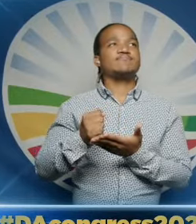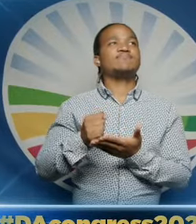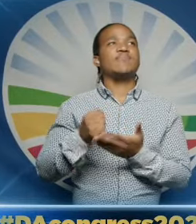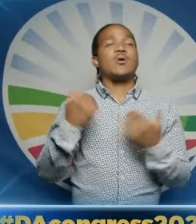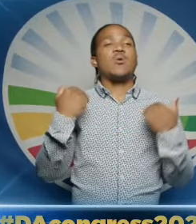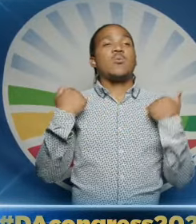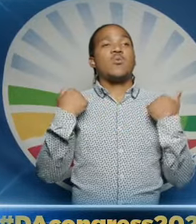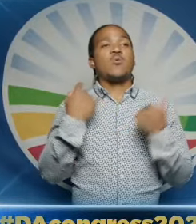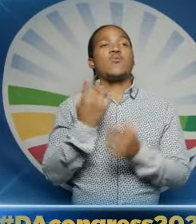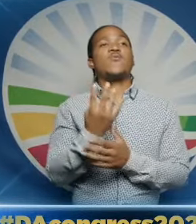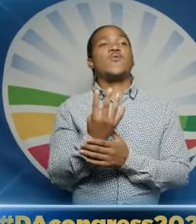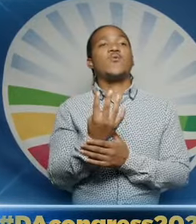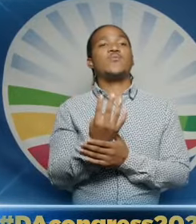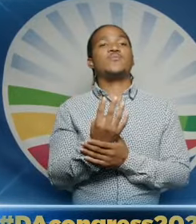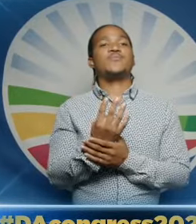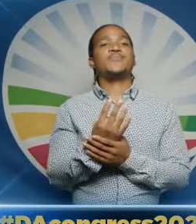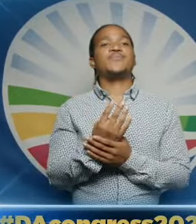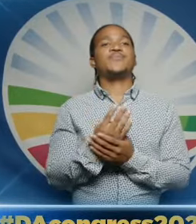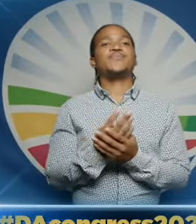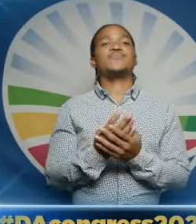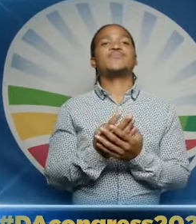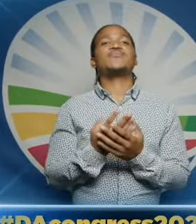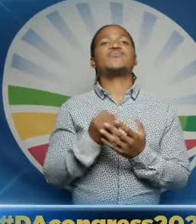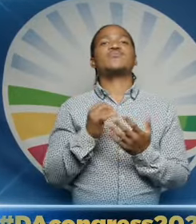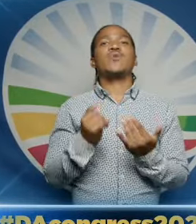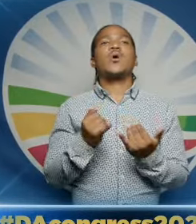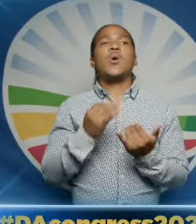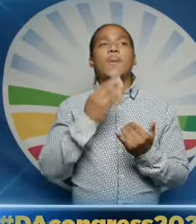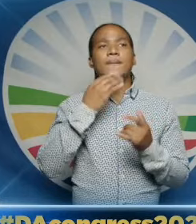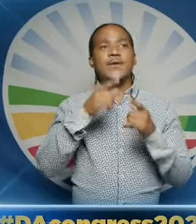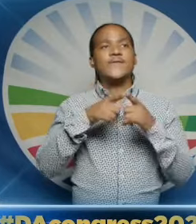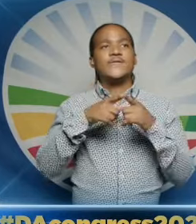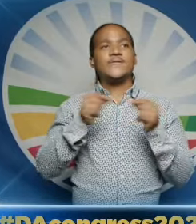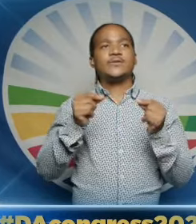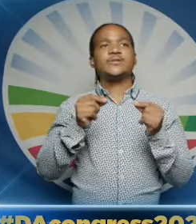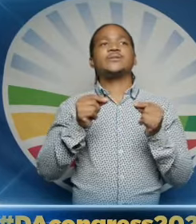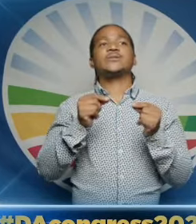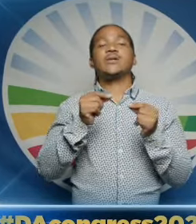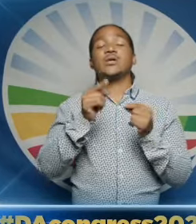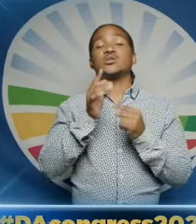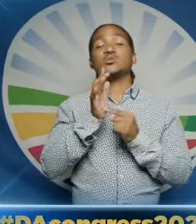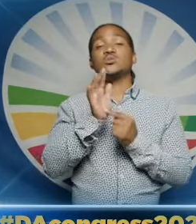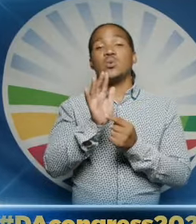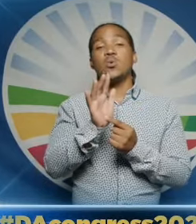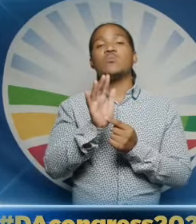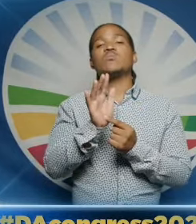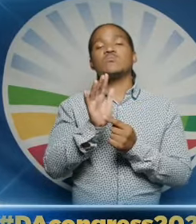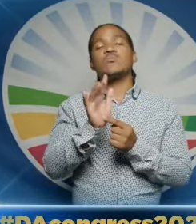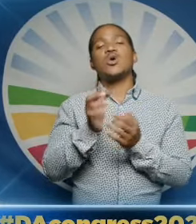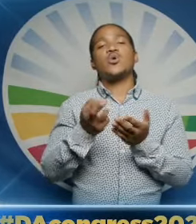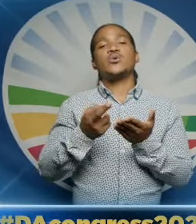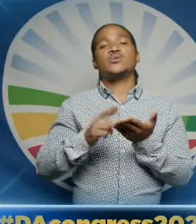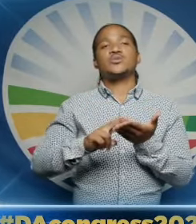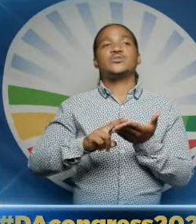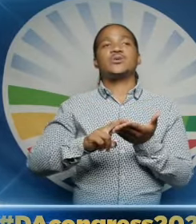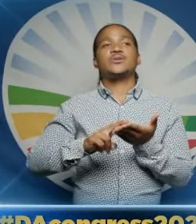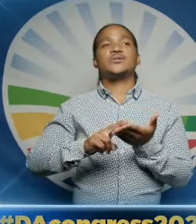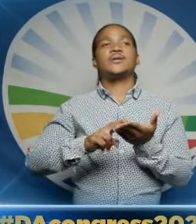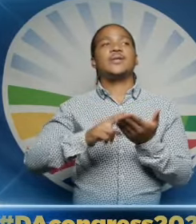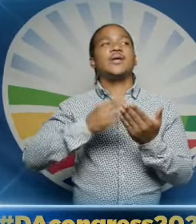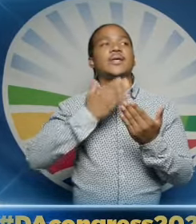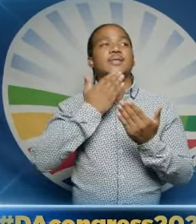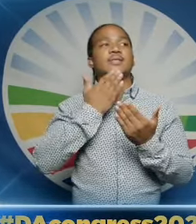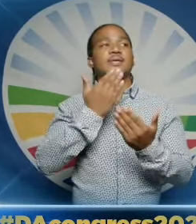right. And that, delegates, concludes the voting briefing on OpenVote for our election tomorrow. Please may I